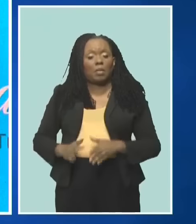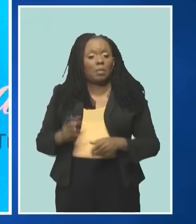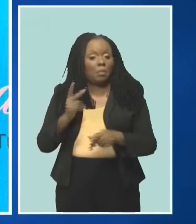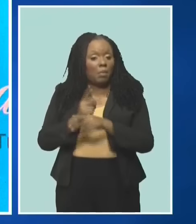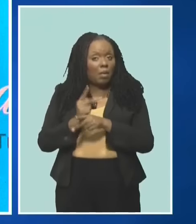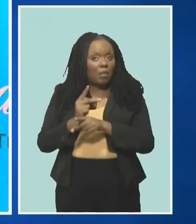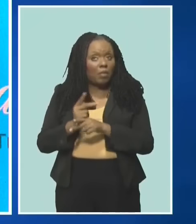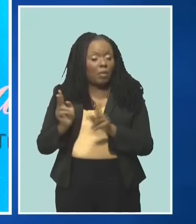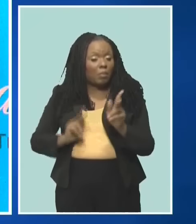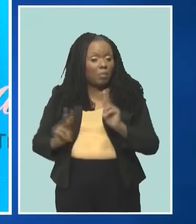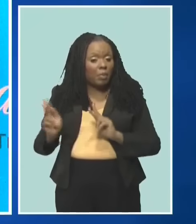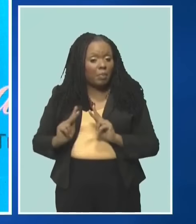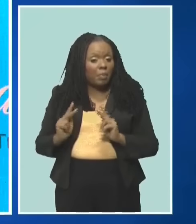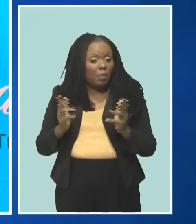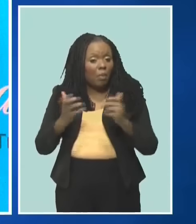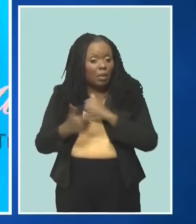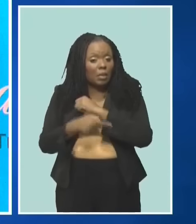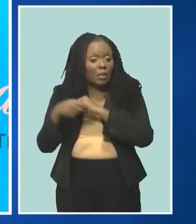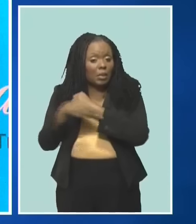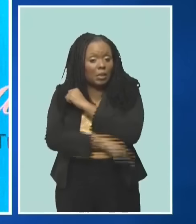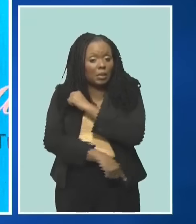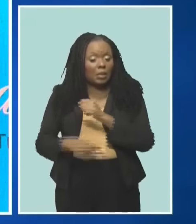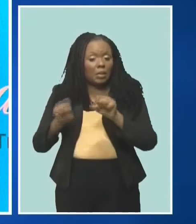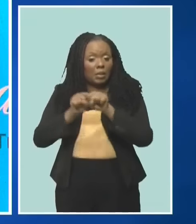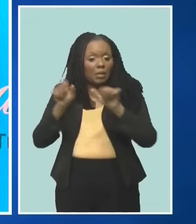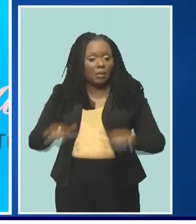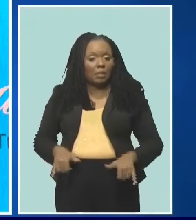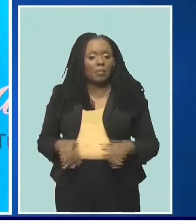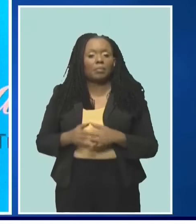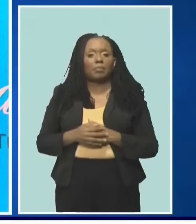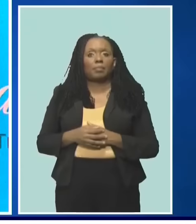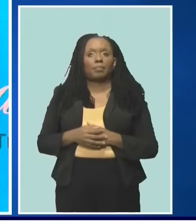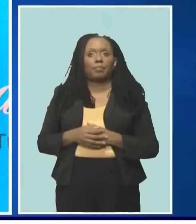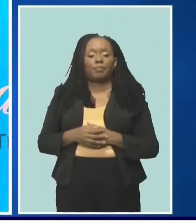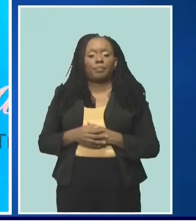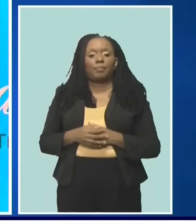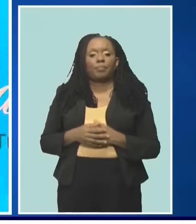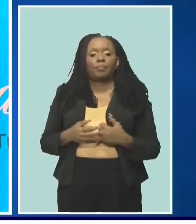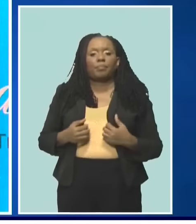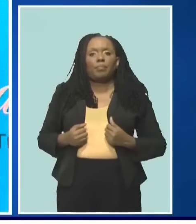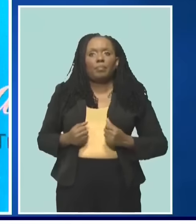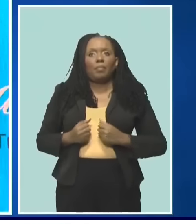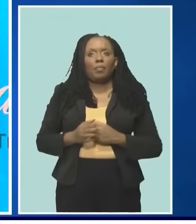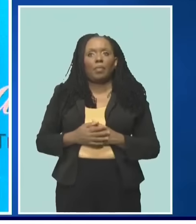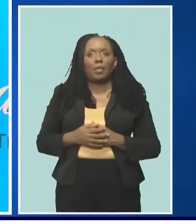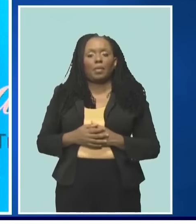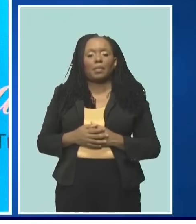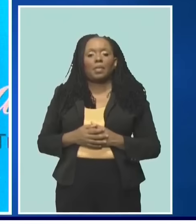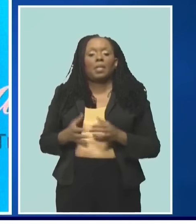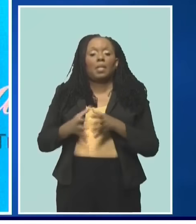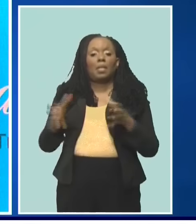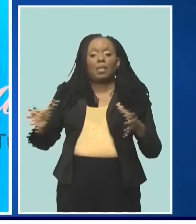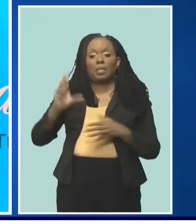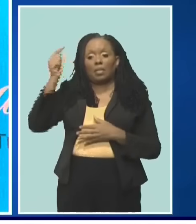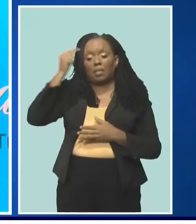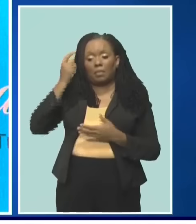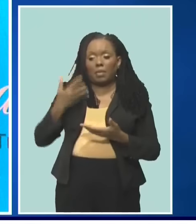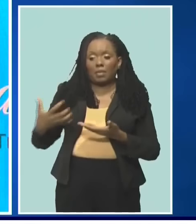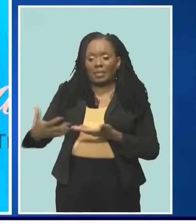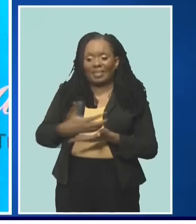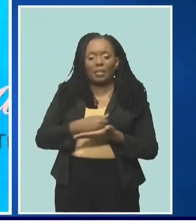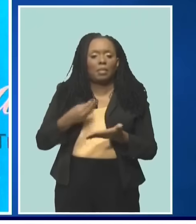A significant part of government's revenue is collected through this agency,